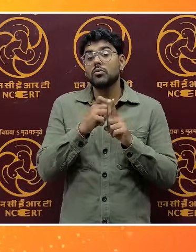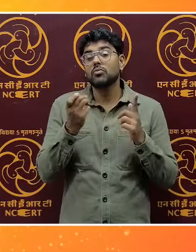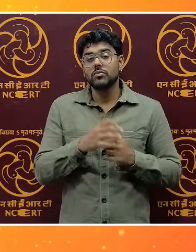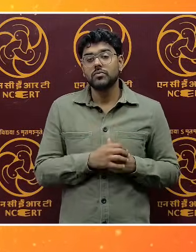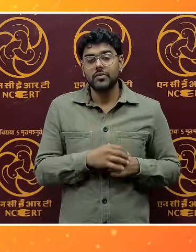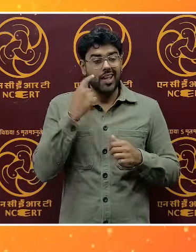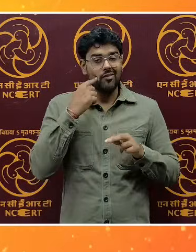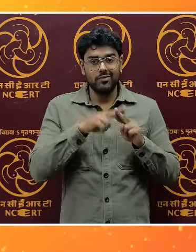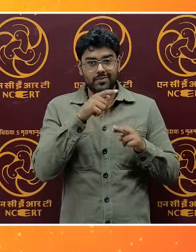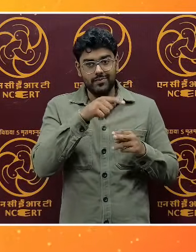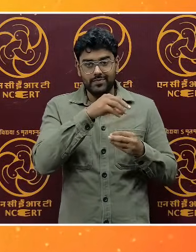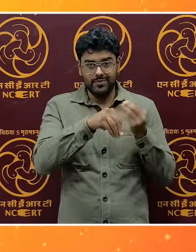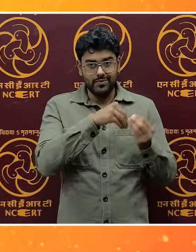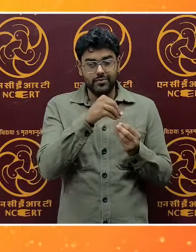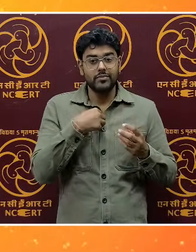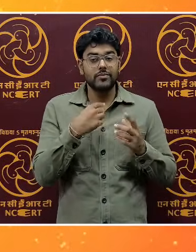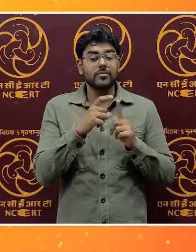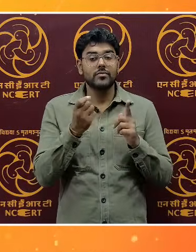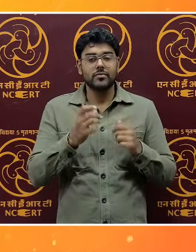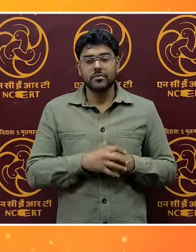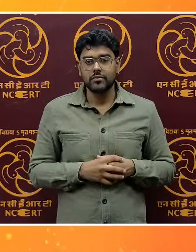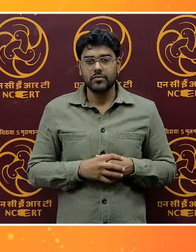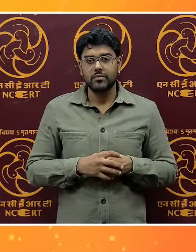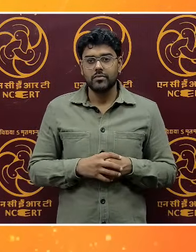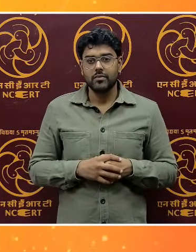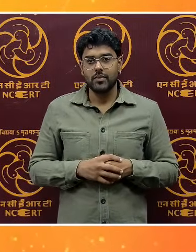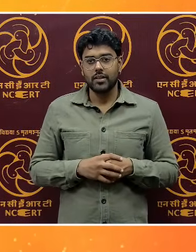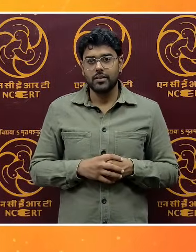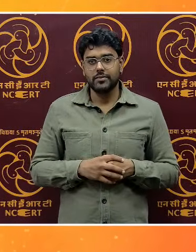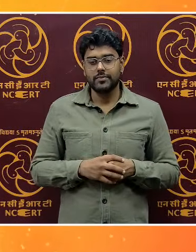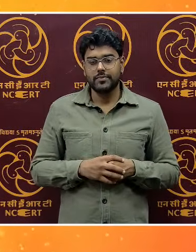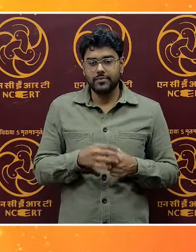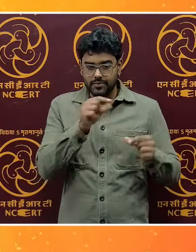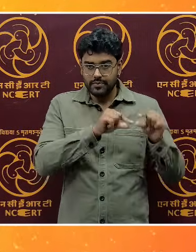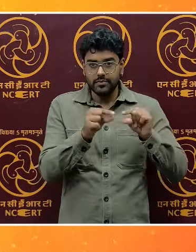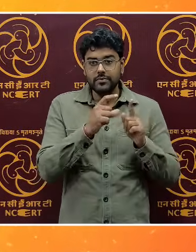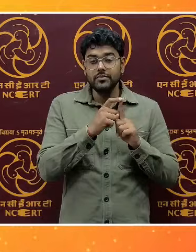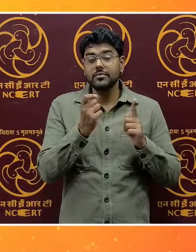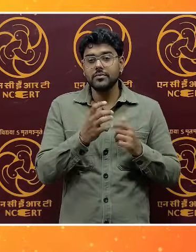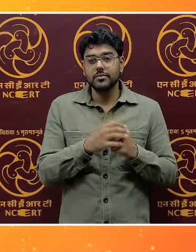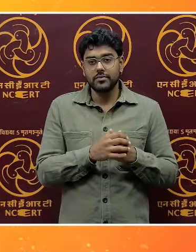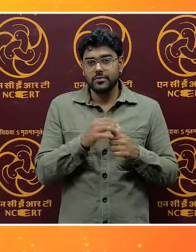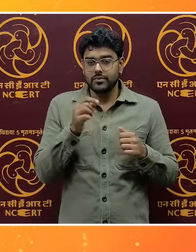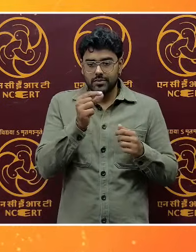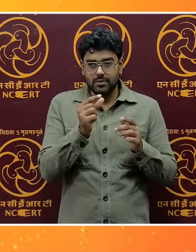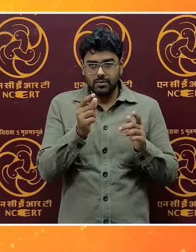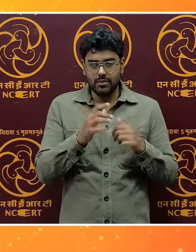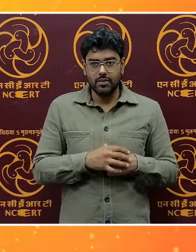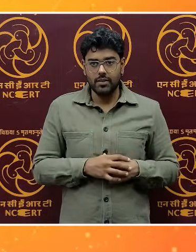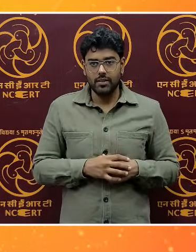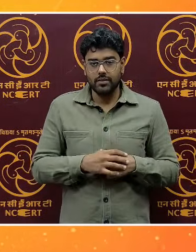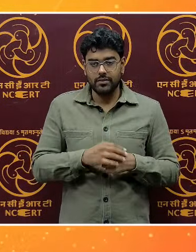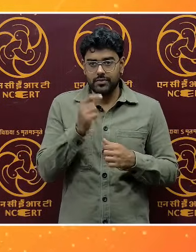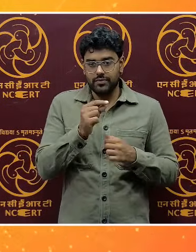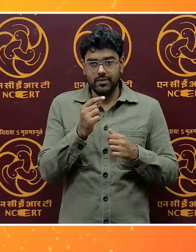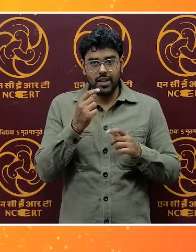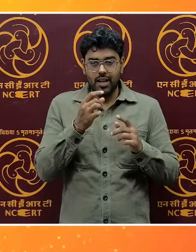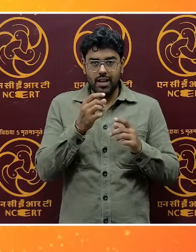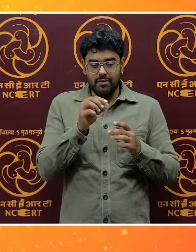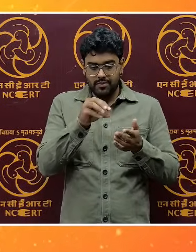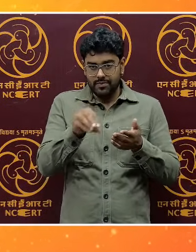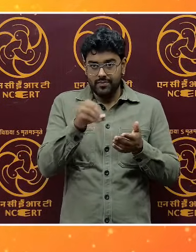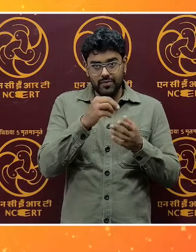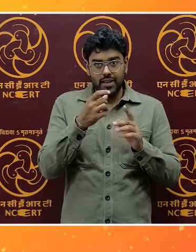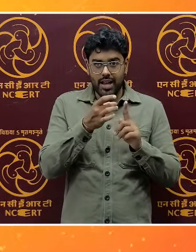prepare a mixture out of these two, I'll just pick this up, small amount of iron and small amount